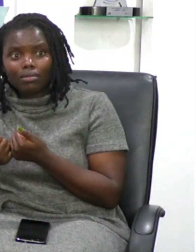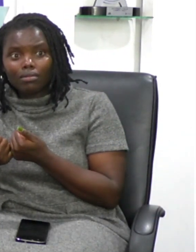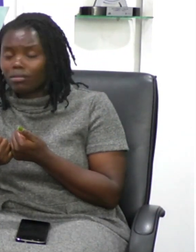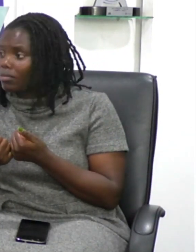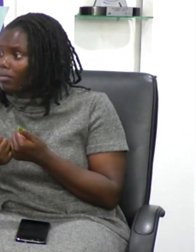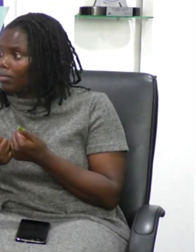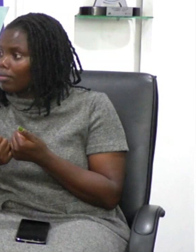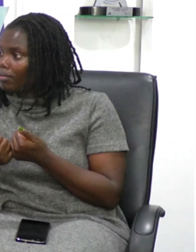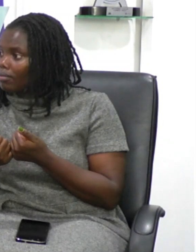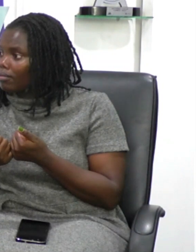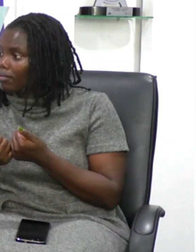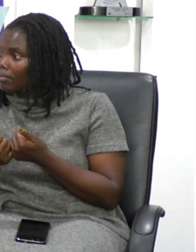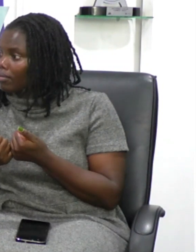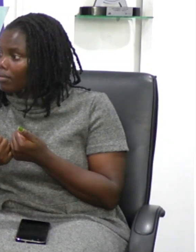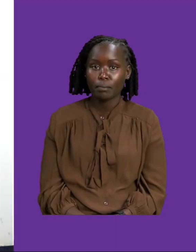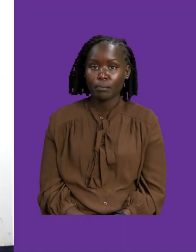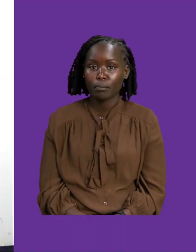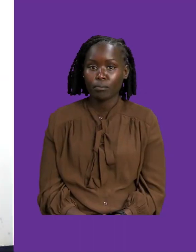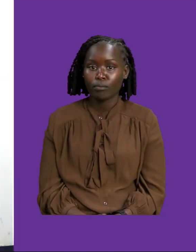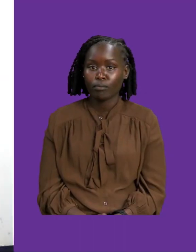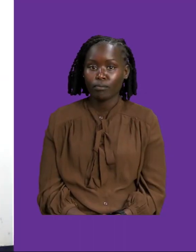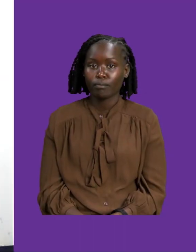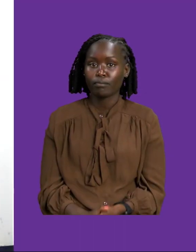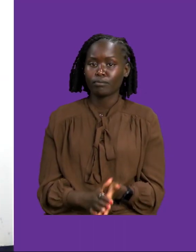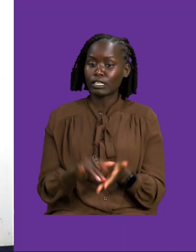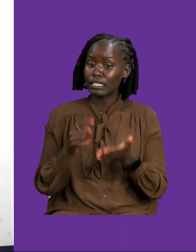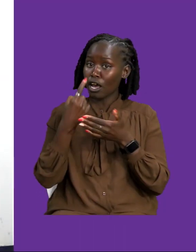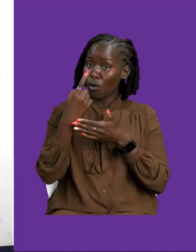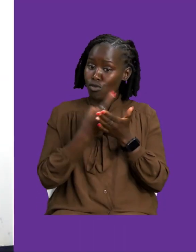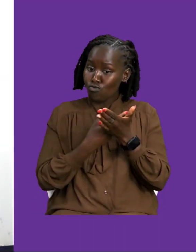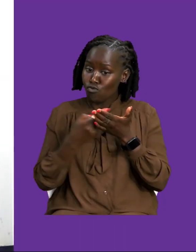or? No, it was a weekly pocket money.